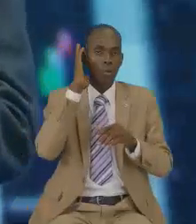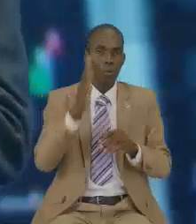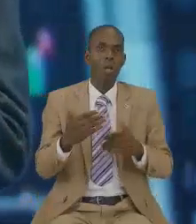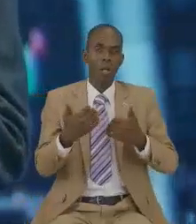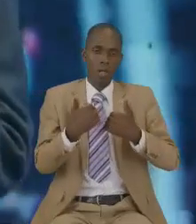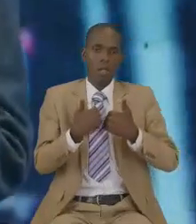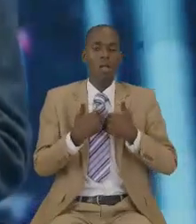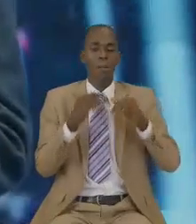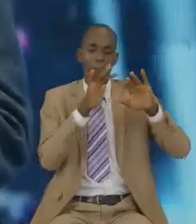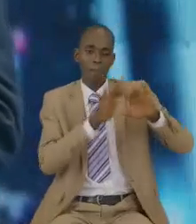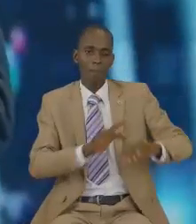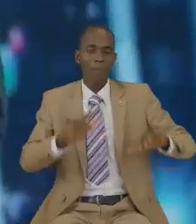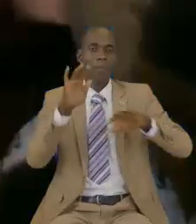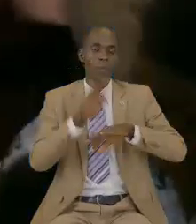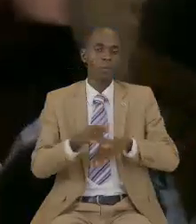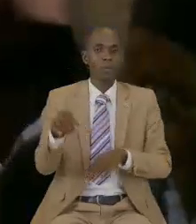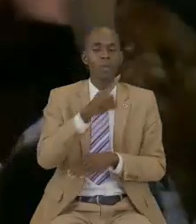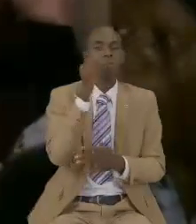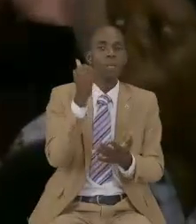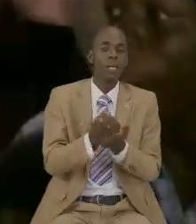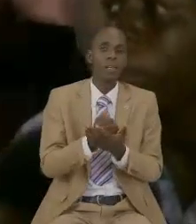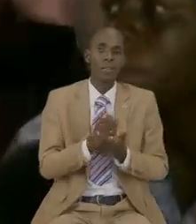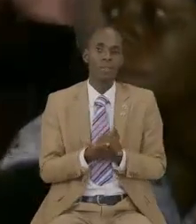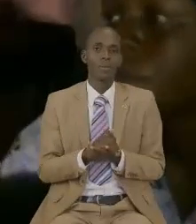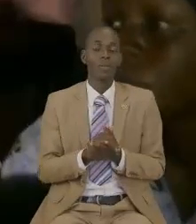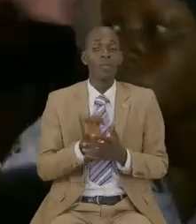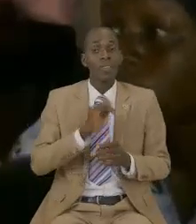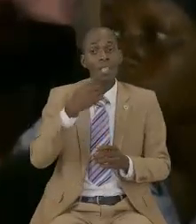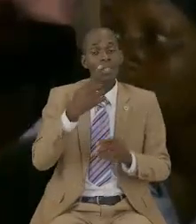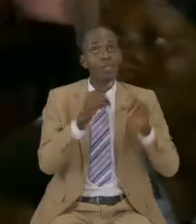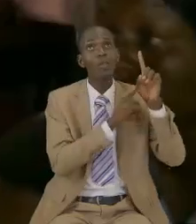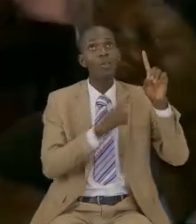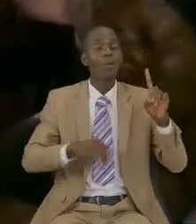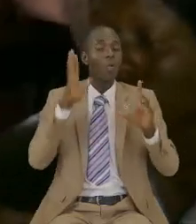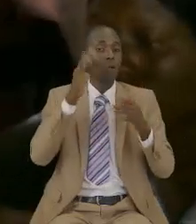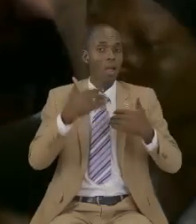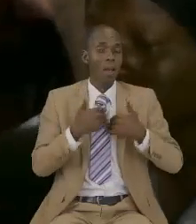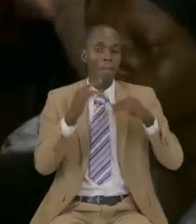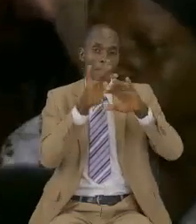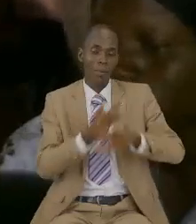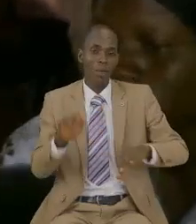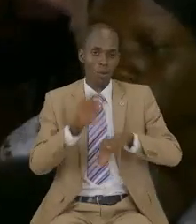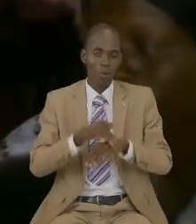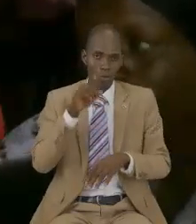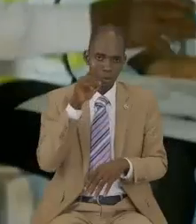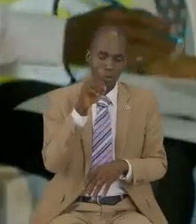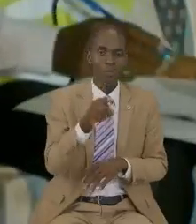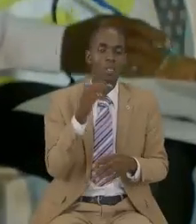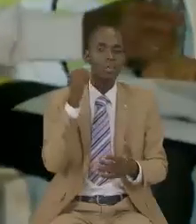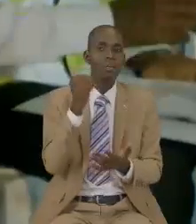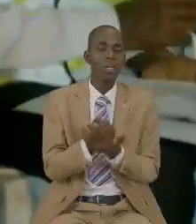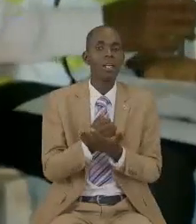have mercy on you. I said the Lord will have mercy on